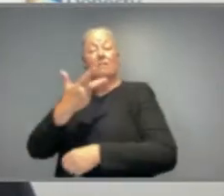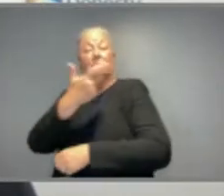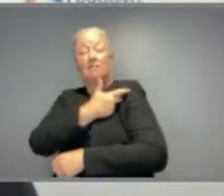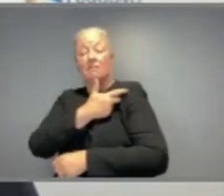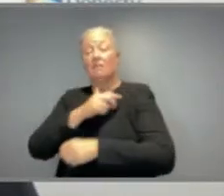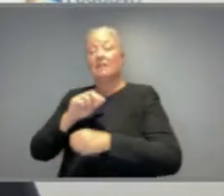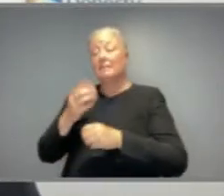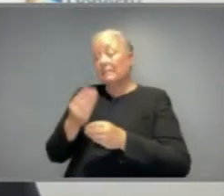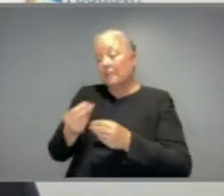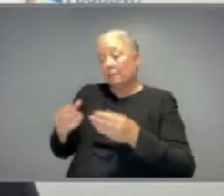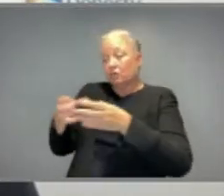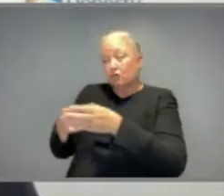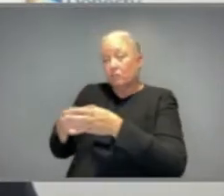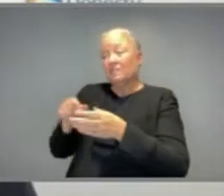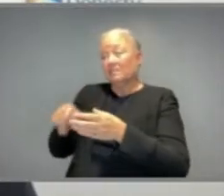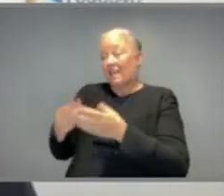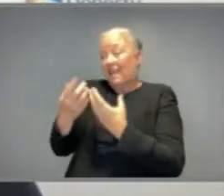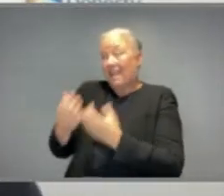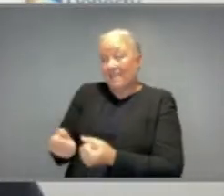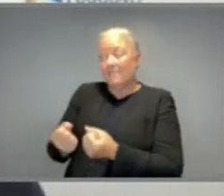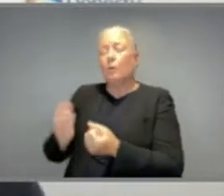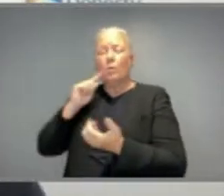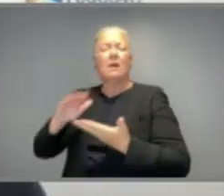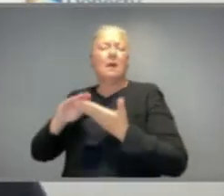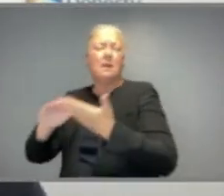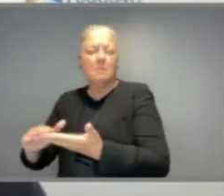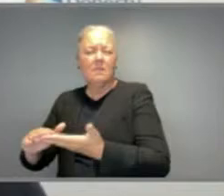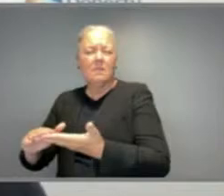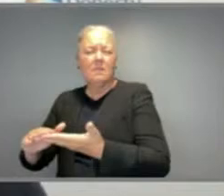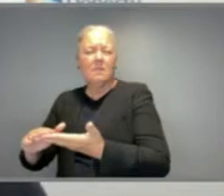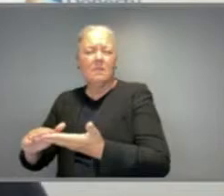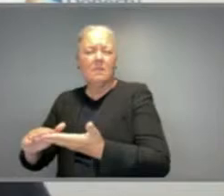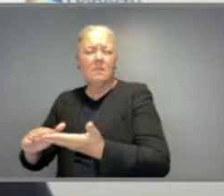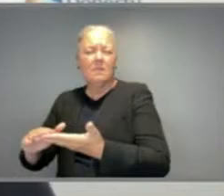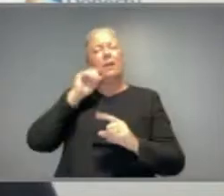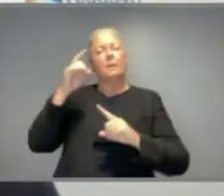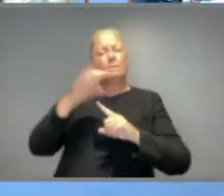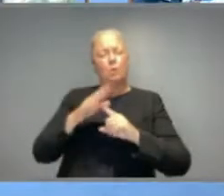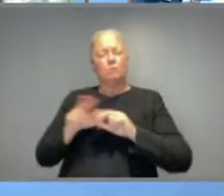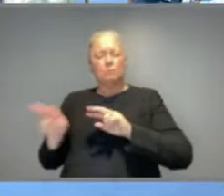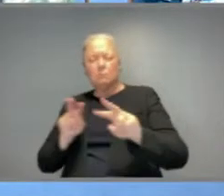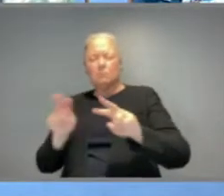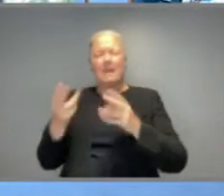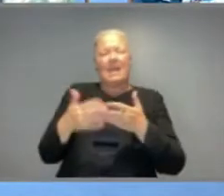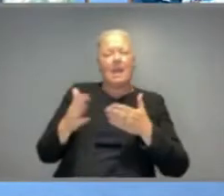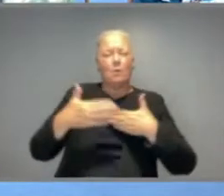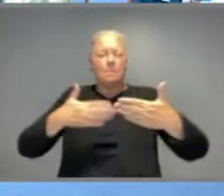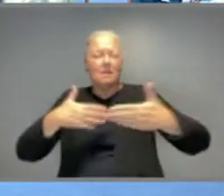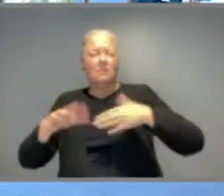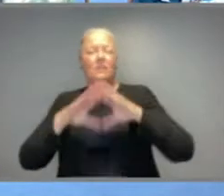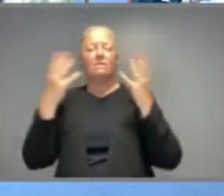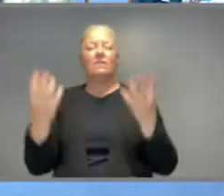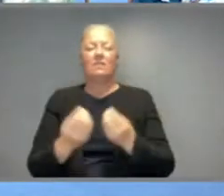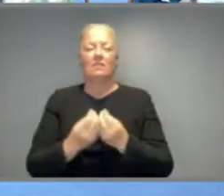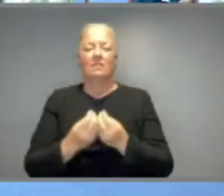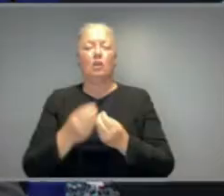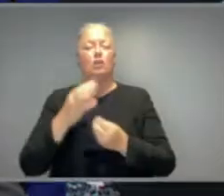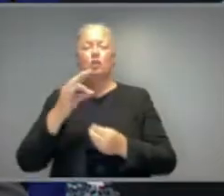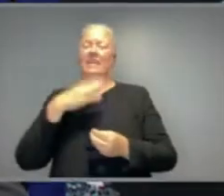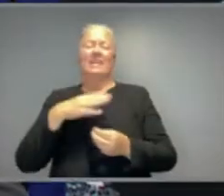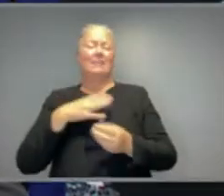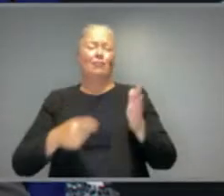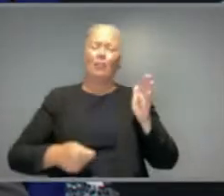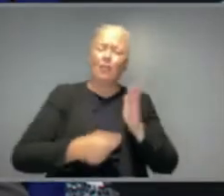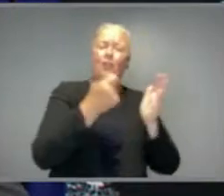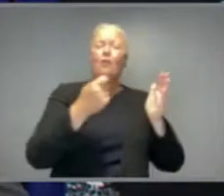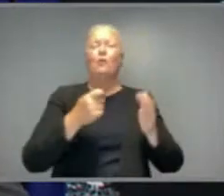combined with those early and effective public health responses, will continue to be critical for managing COVID. But no lockdowns, there's no need for borders. So it follows